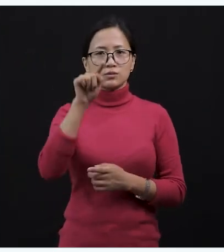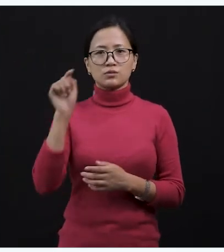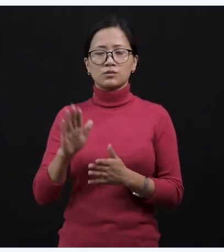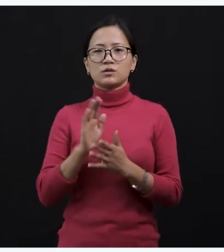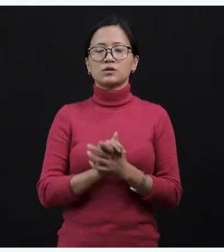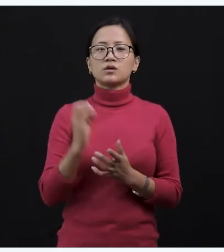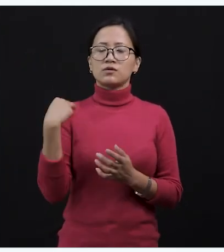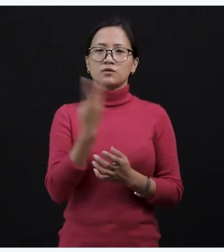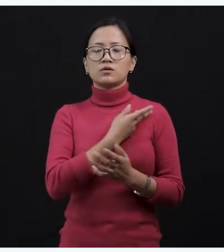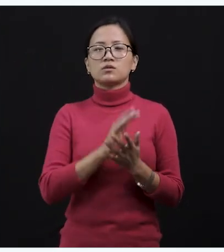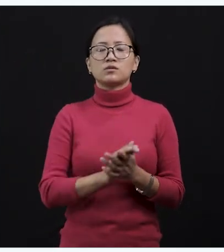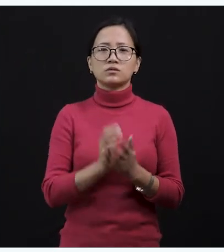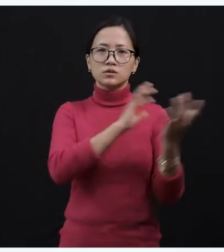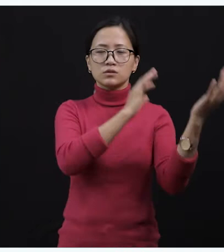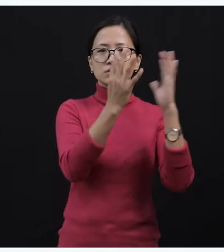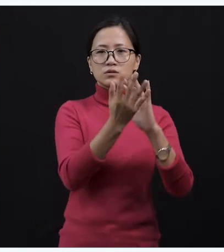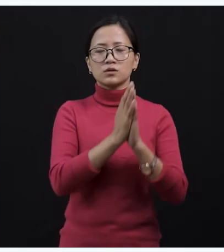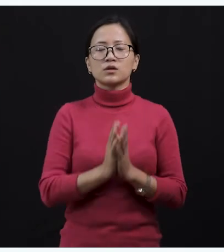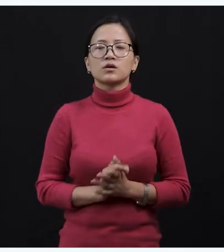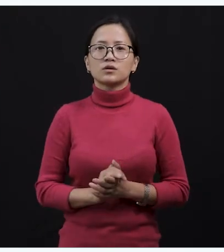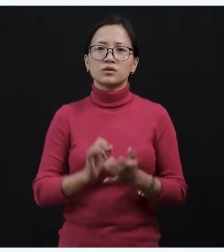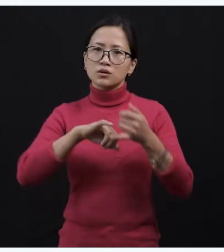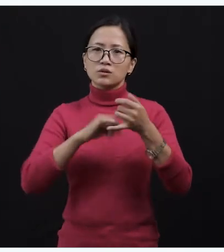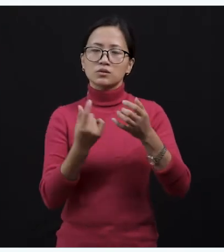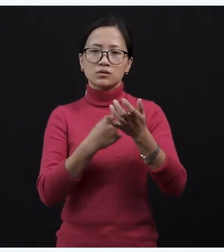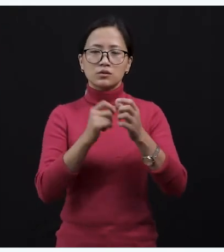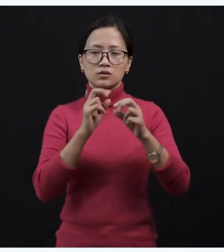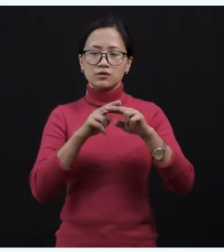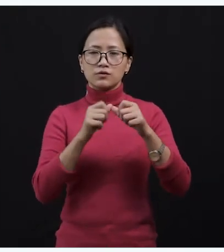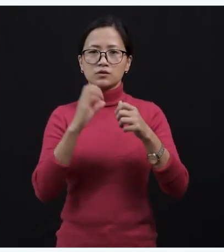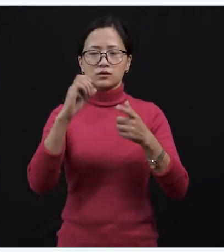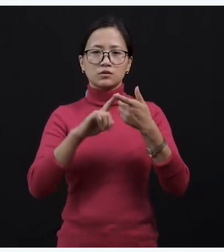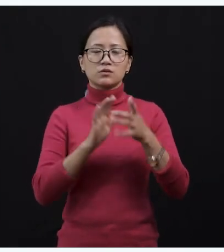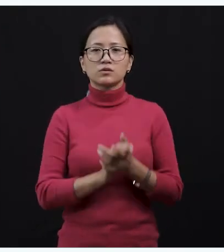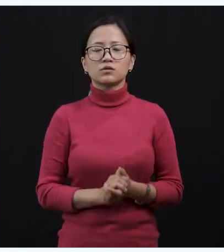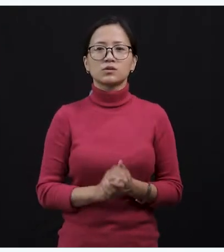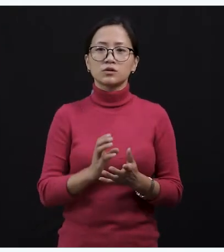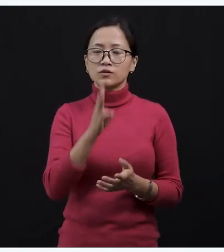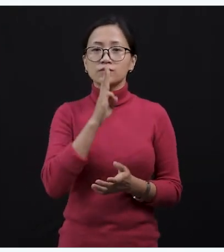71% of our earth's surface is composed of water.